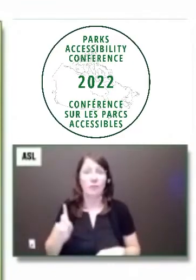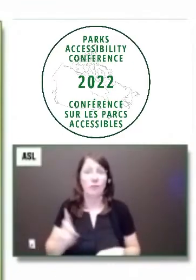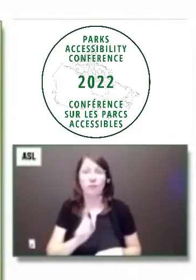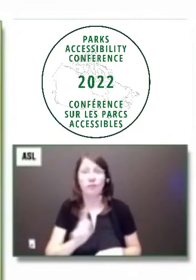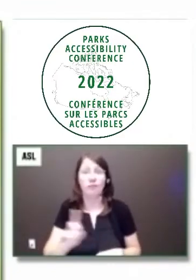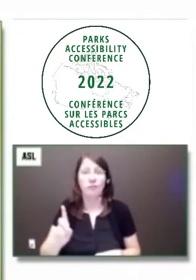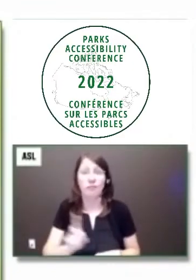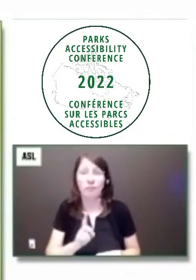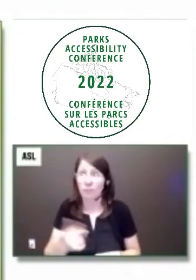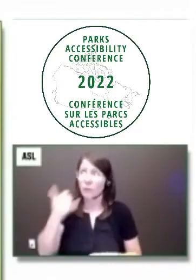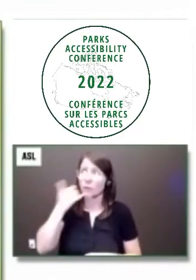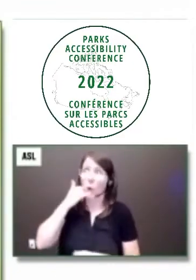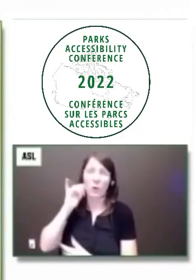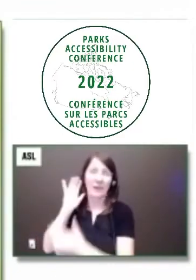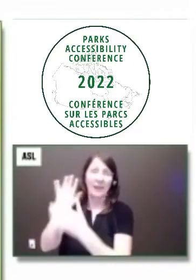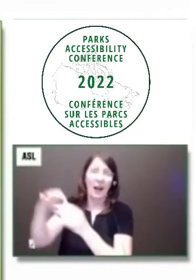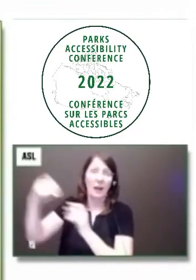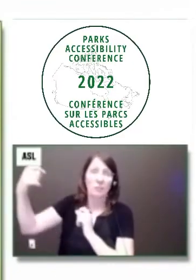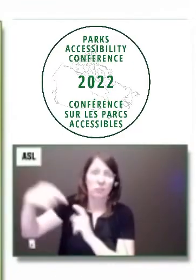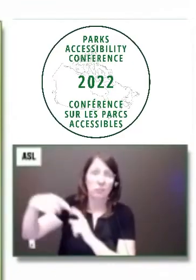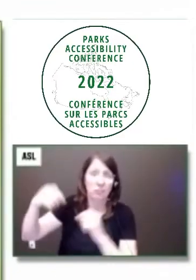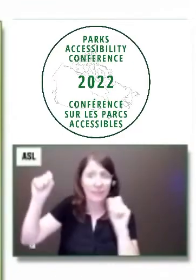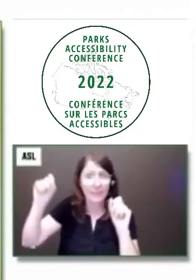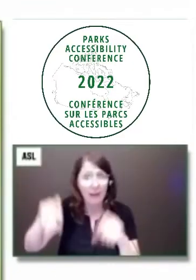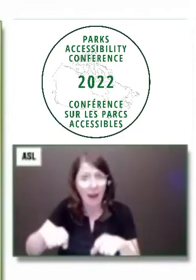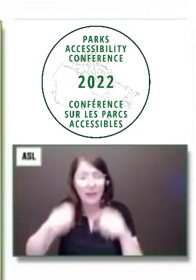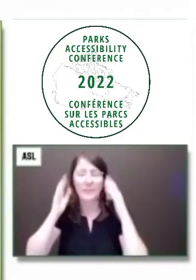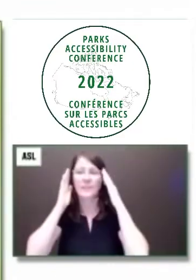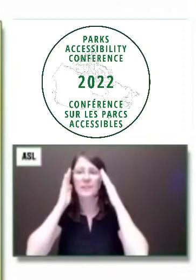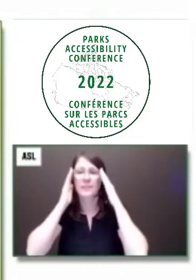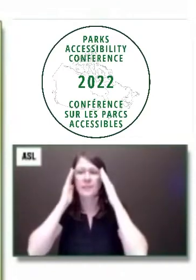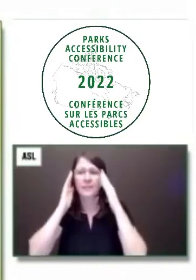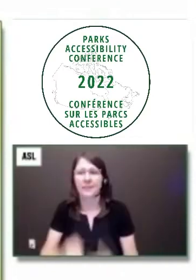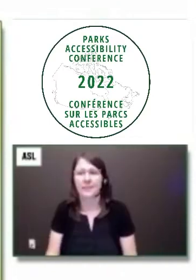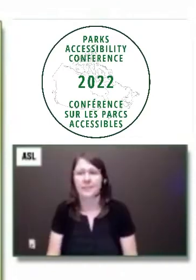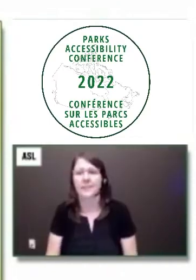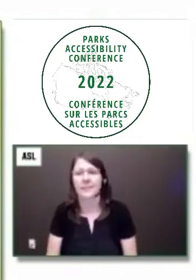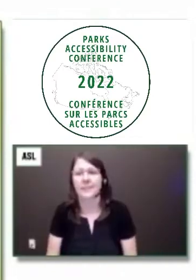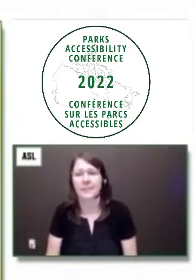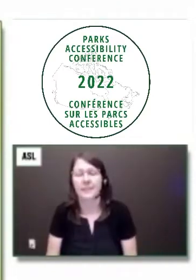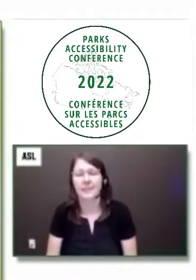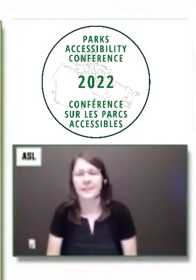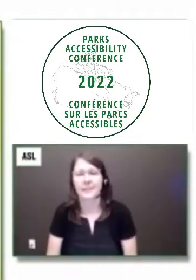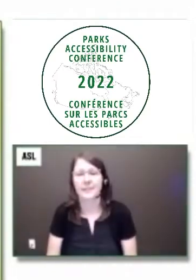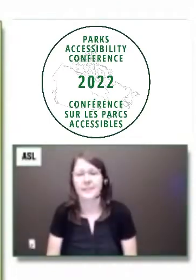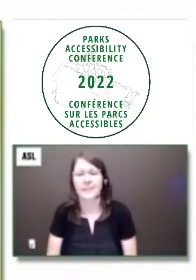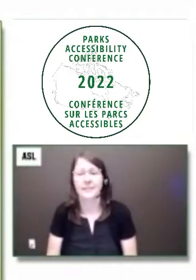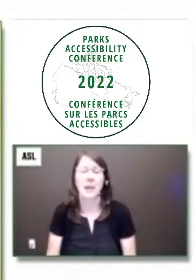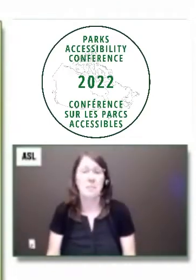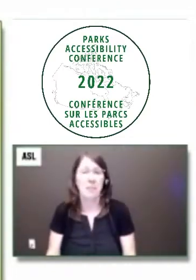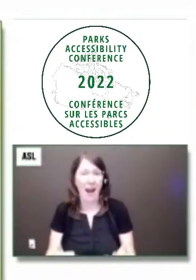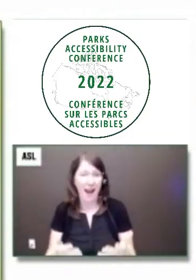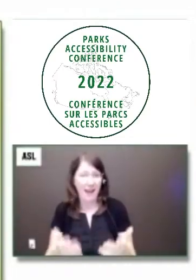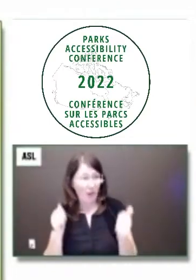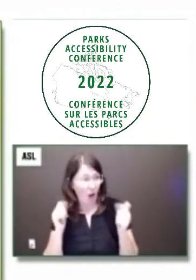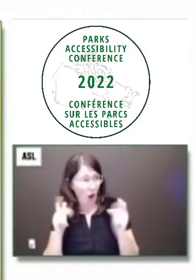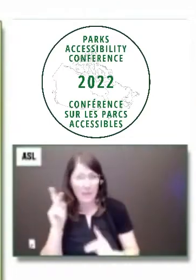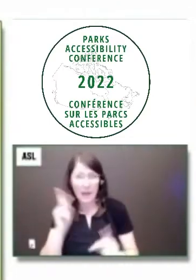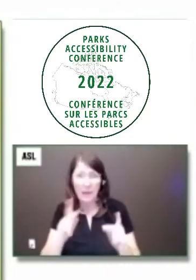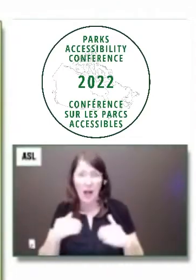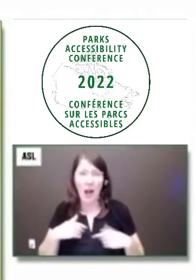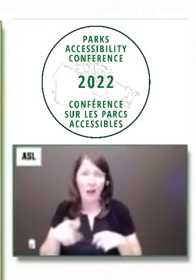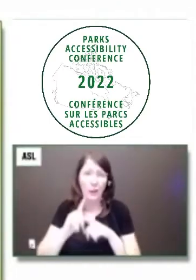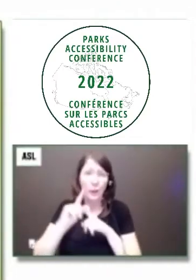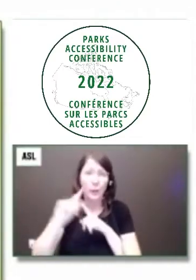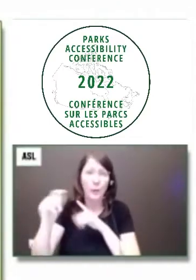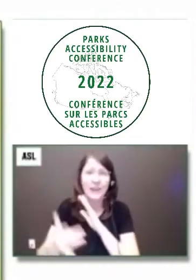reality, too, as we're talking along, again, people doesn't have all these technologies. There's different